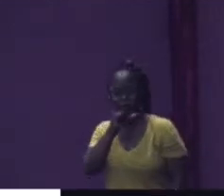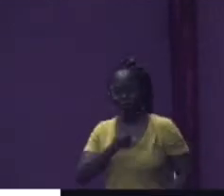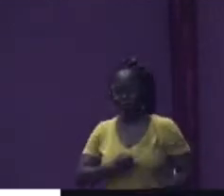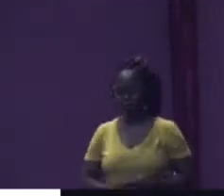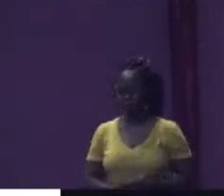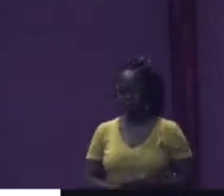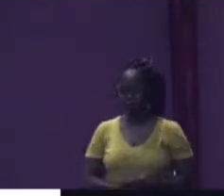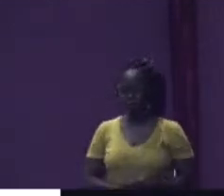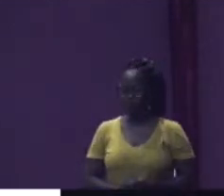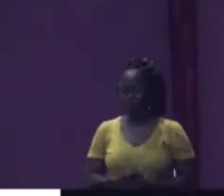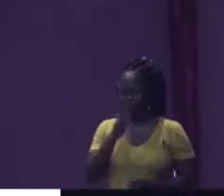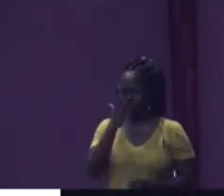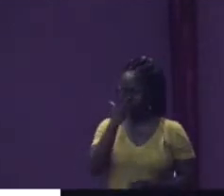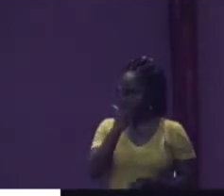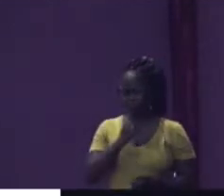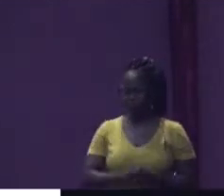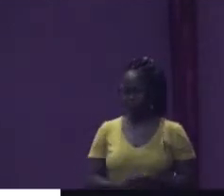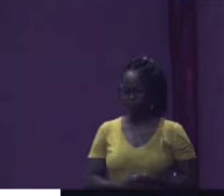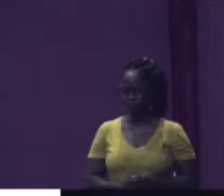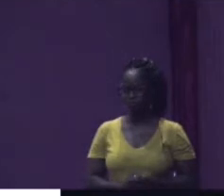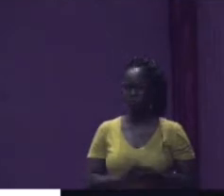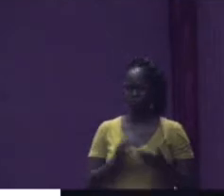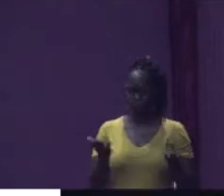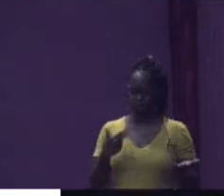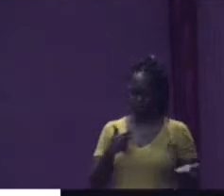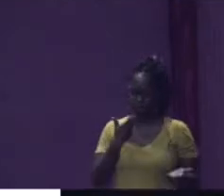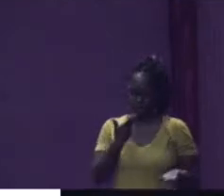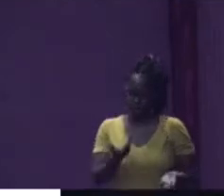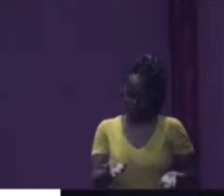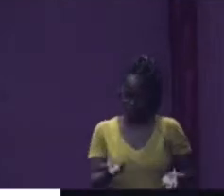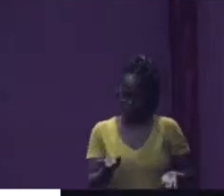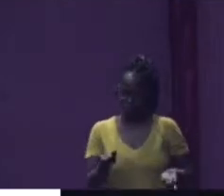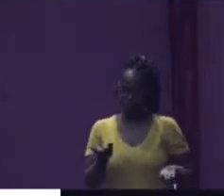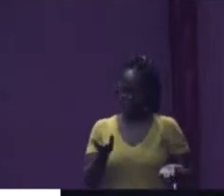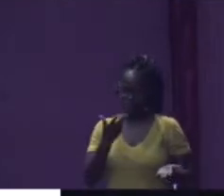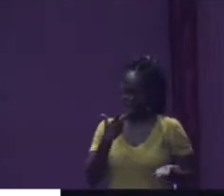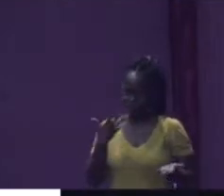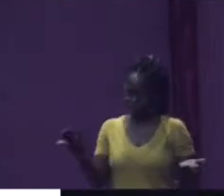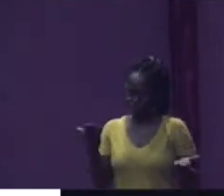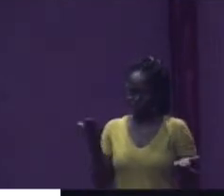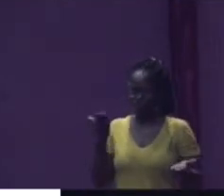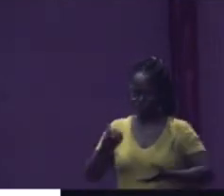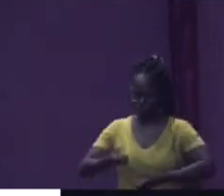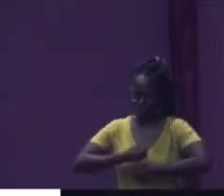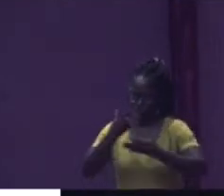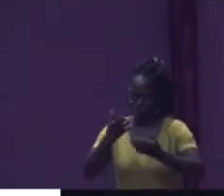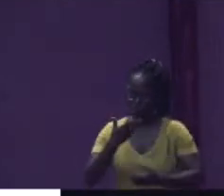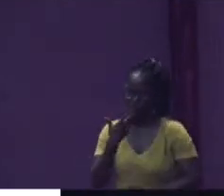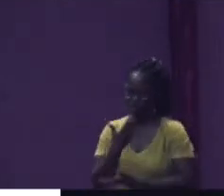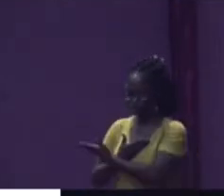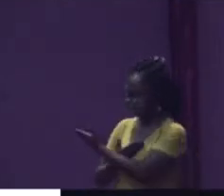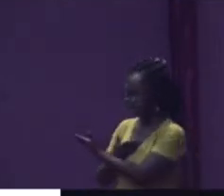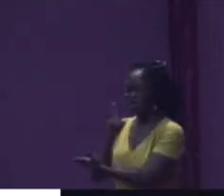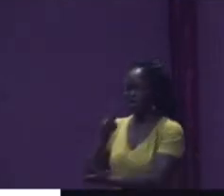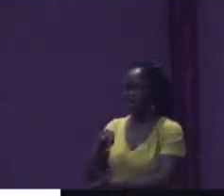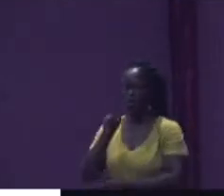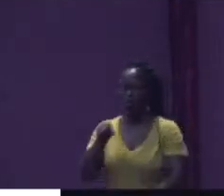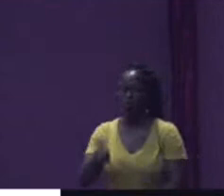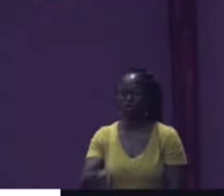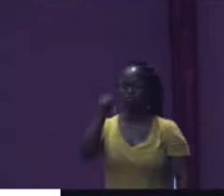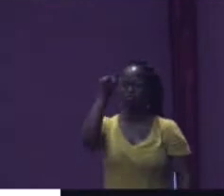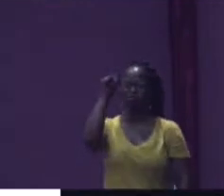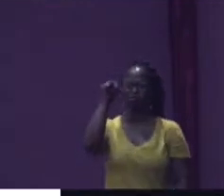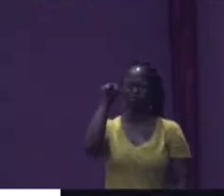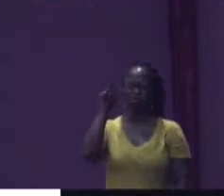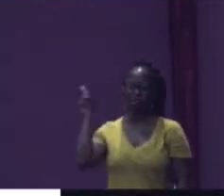been, I'll use the term, traditionally selected, she had had a very serious illness with attacks,